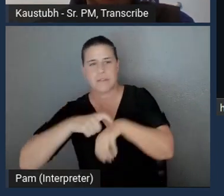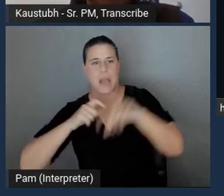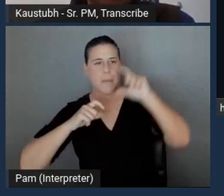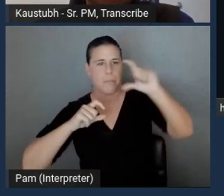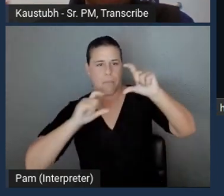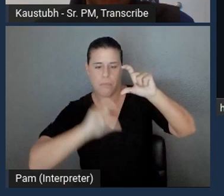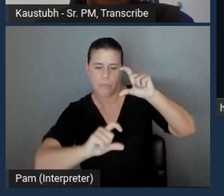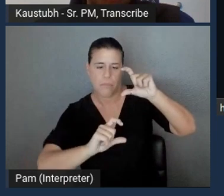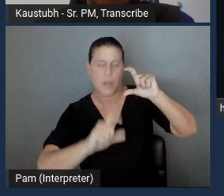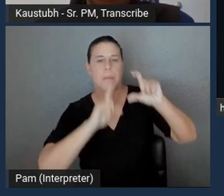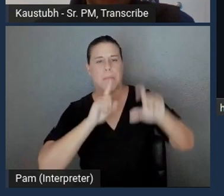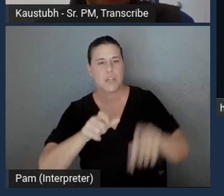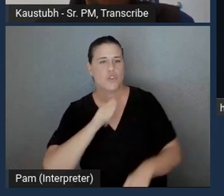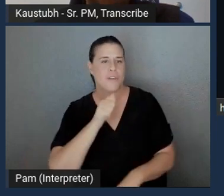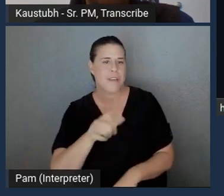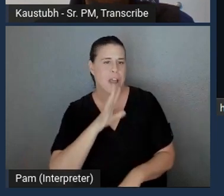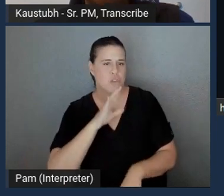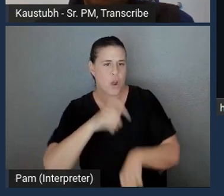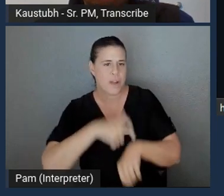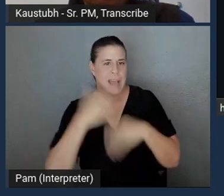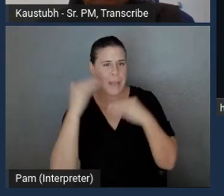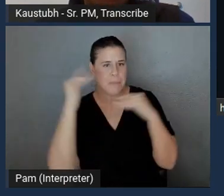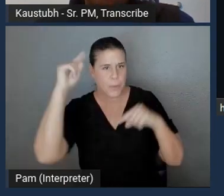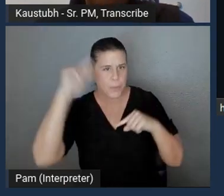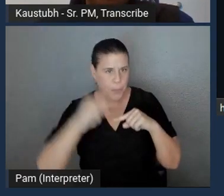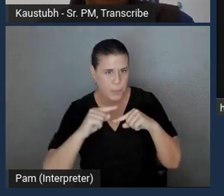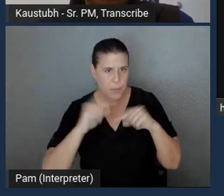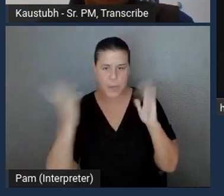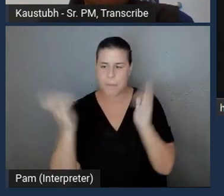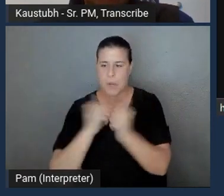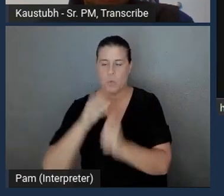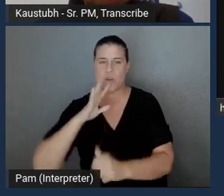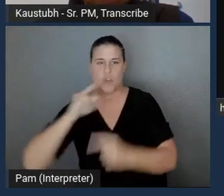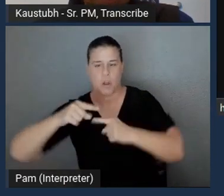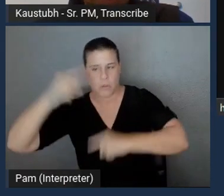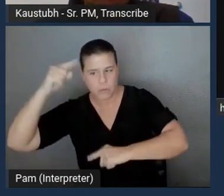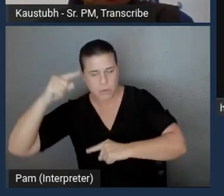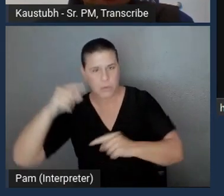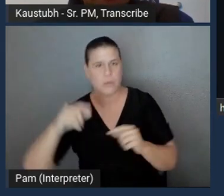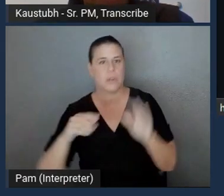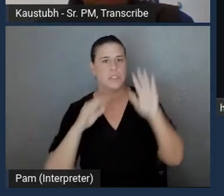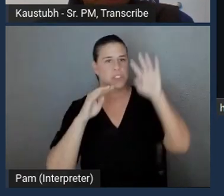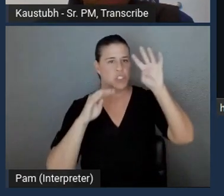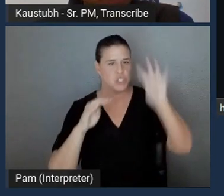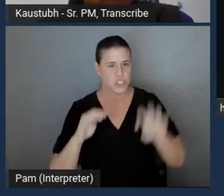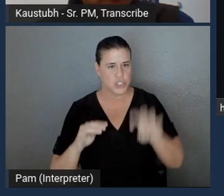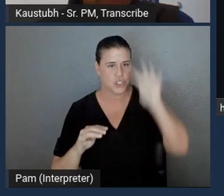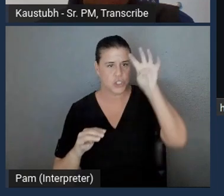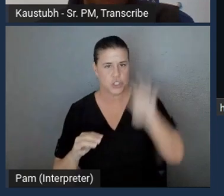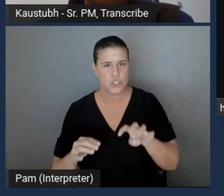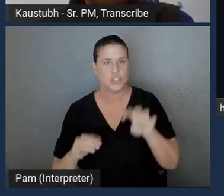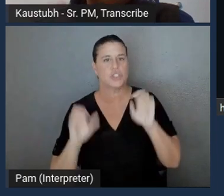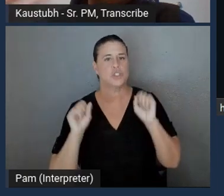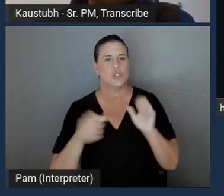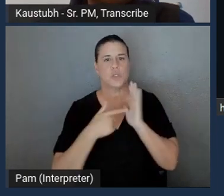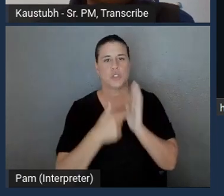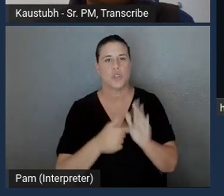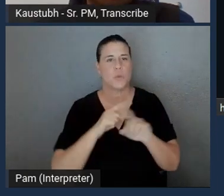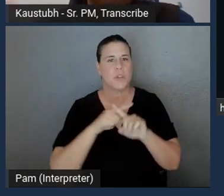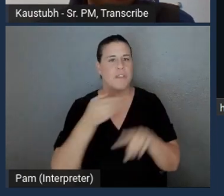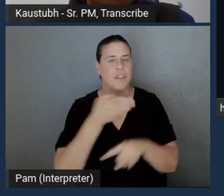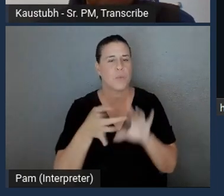sure that the non-talk time is minimum in relation to the talk time. Other things, you can actually plot out waveforms because we